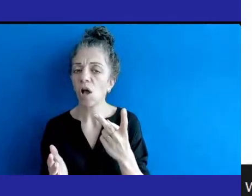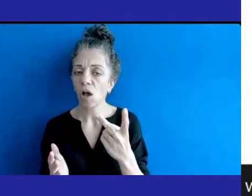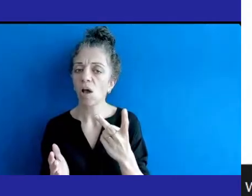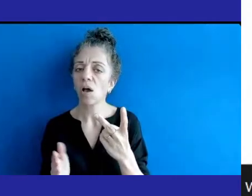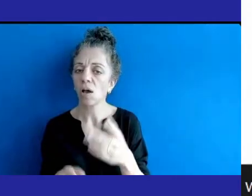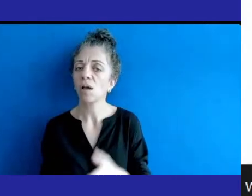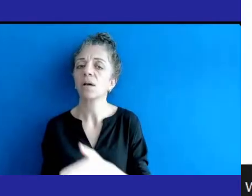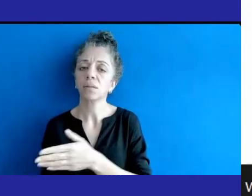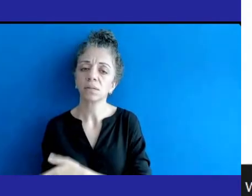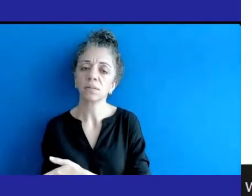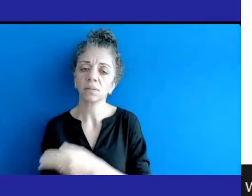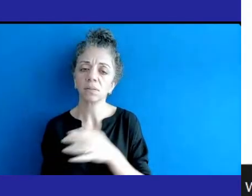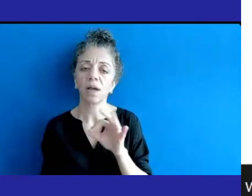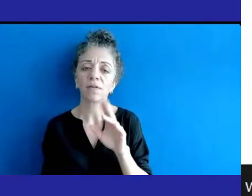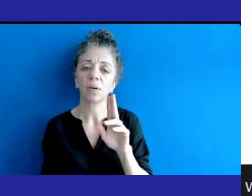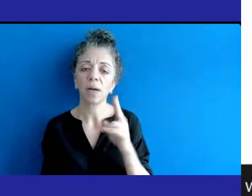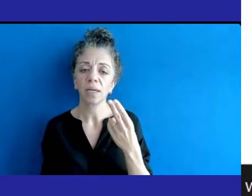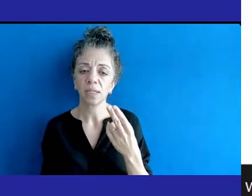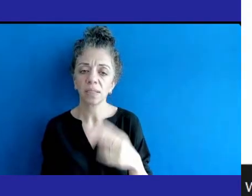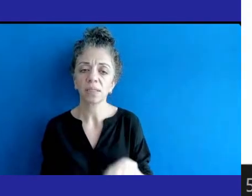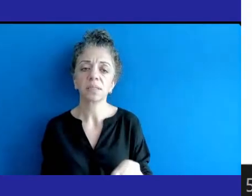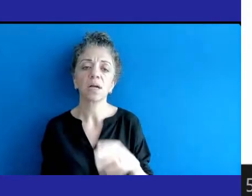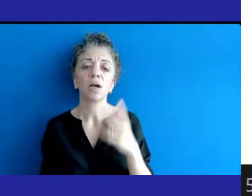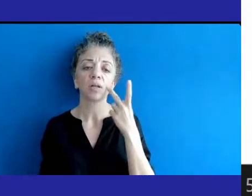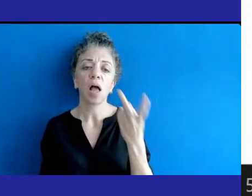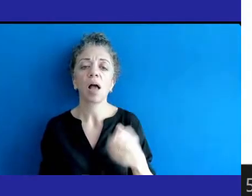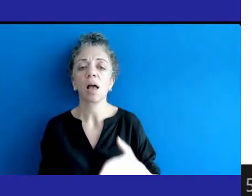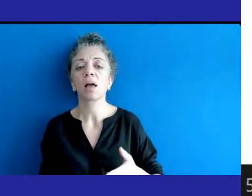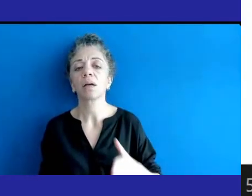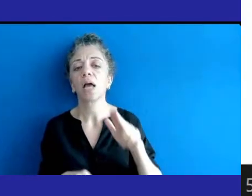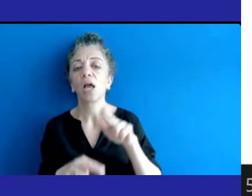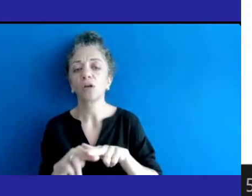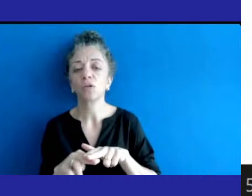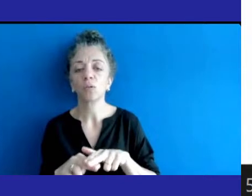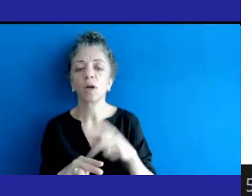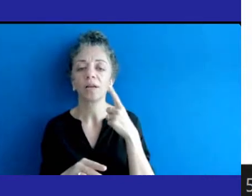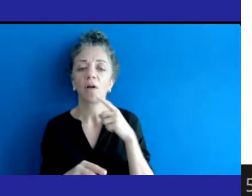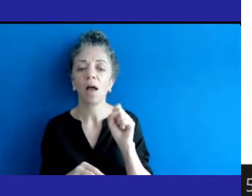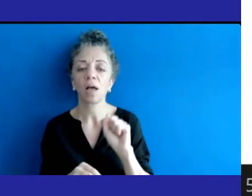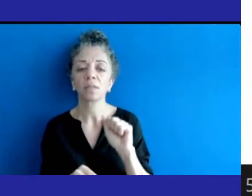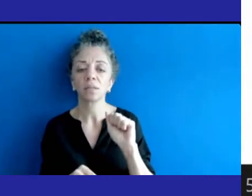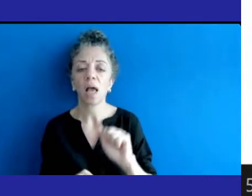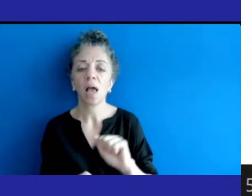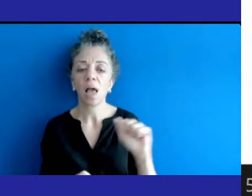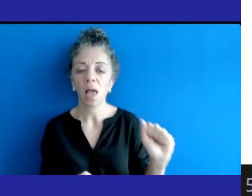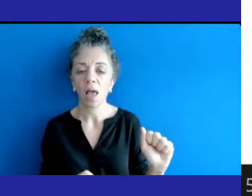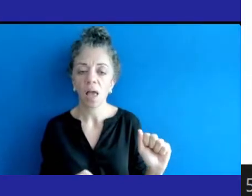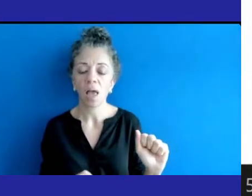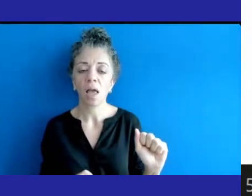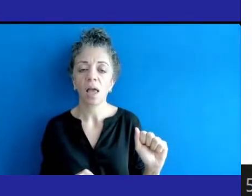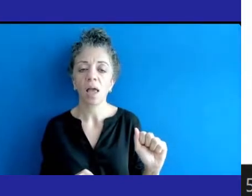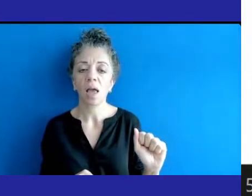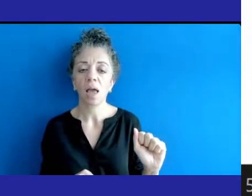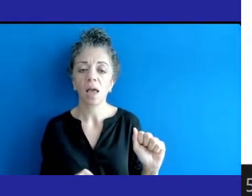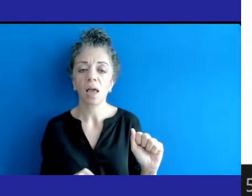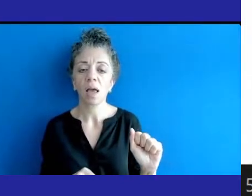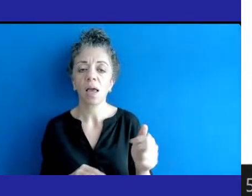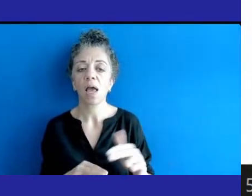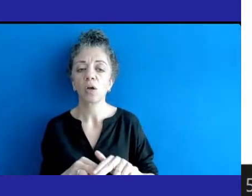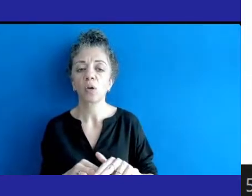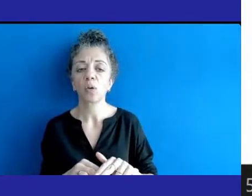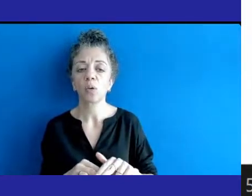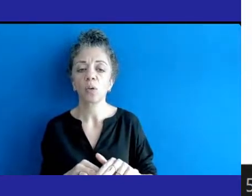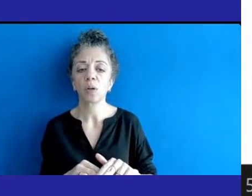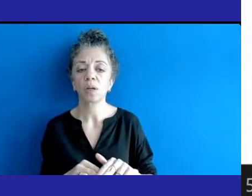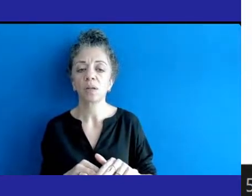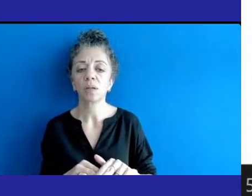health measures, particularly after discharge from an inpatient or ED setting. But we also saw a 30% increase in the